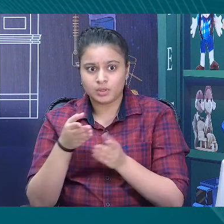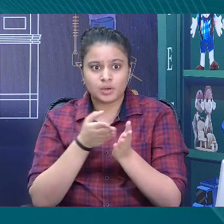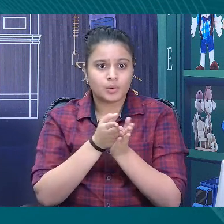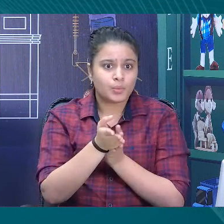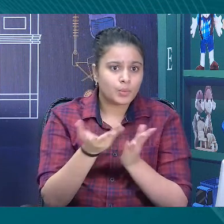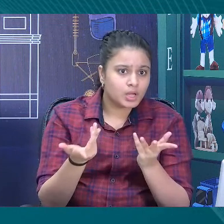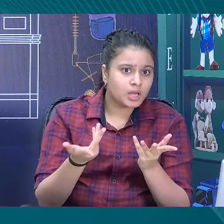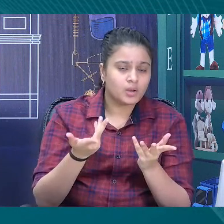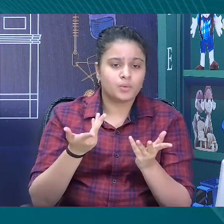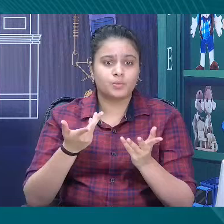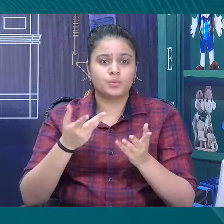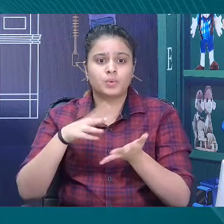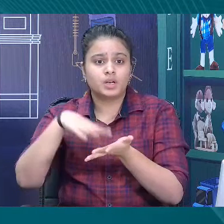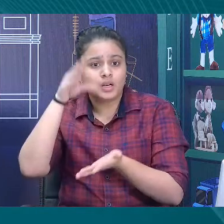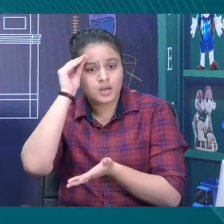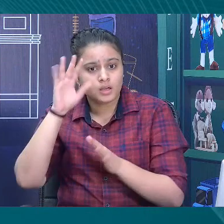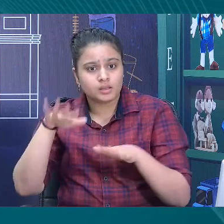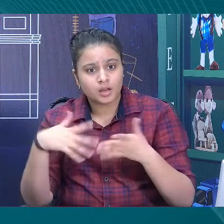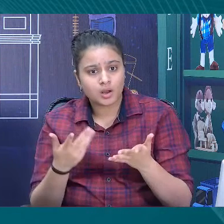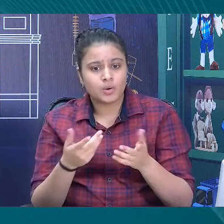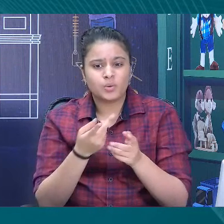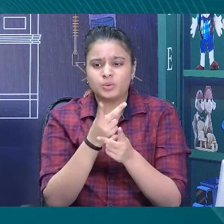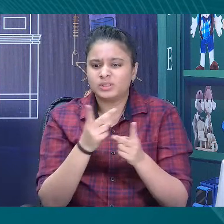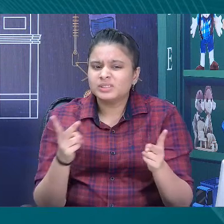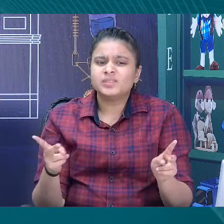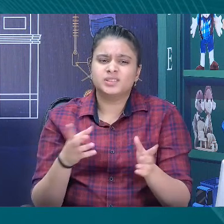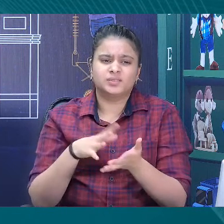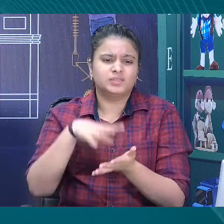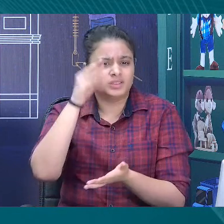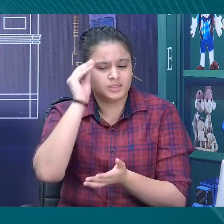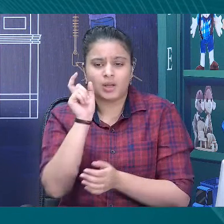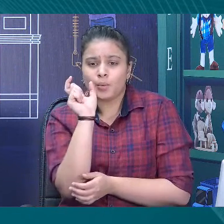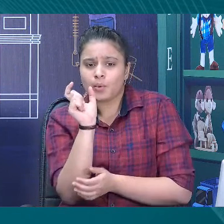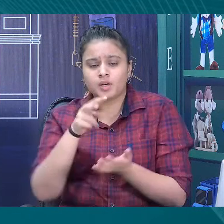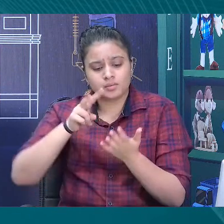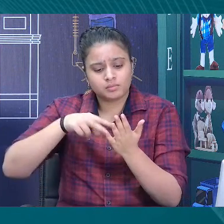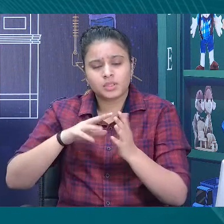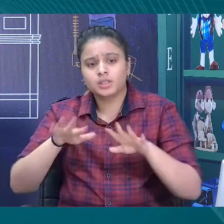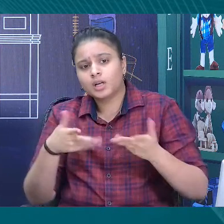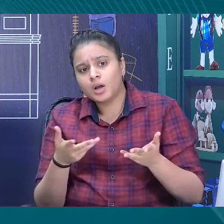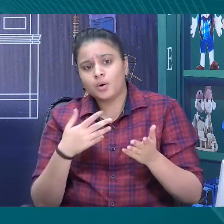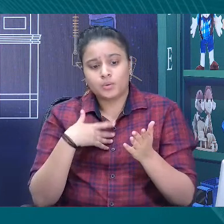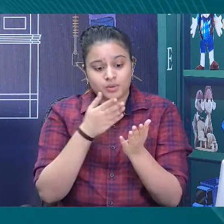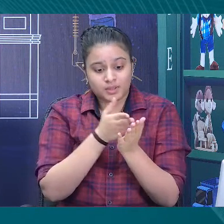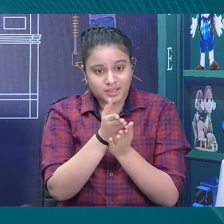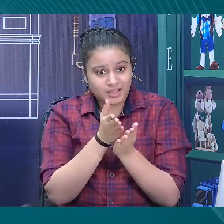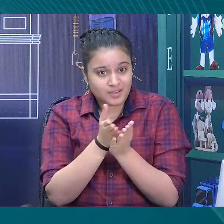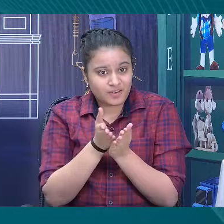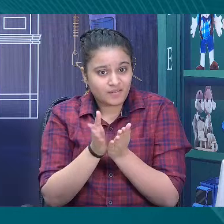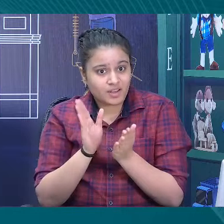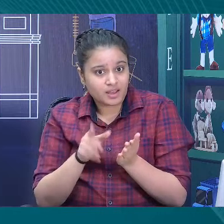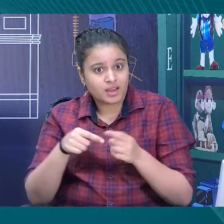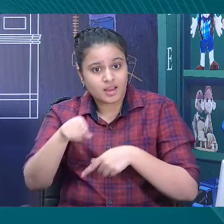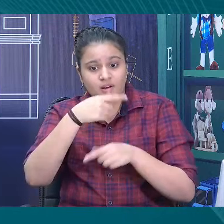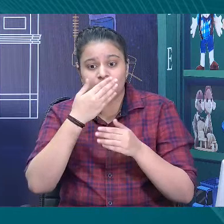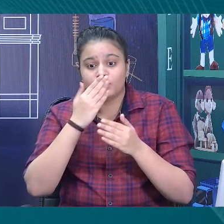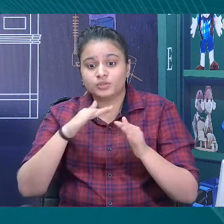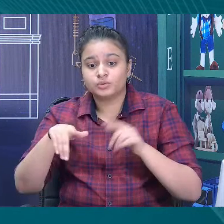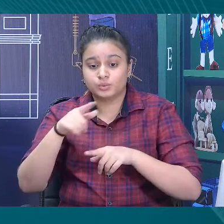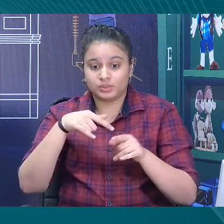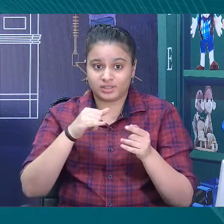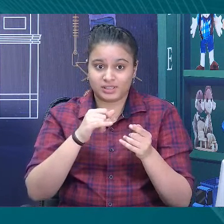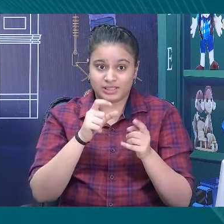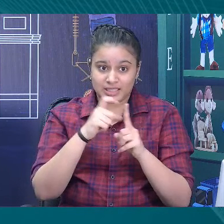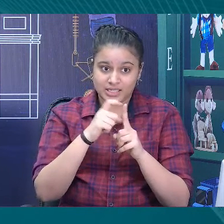we decode, how we encode, how we read out a word. The roots between these for our children with